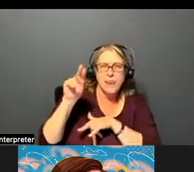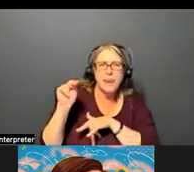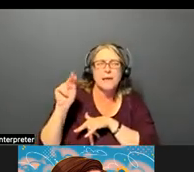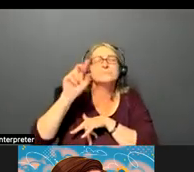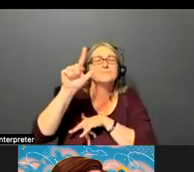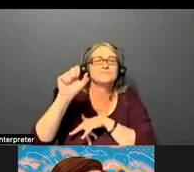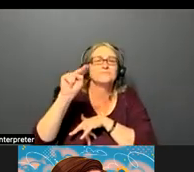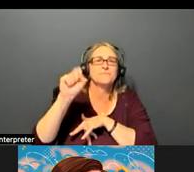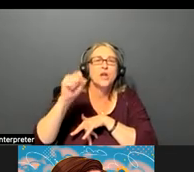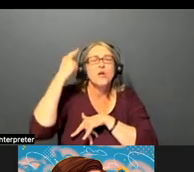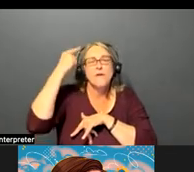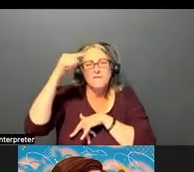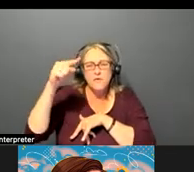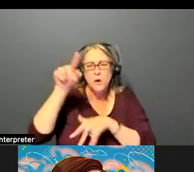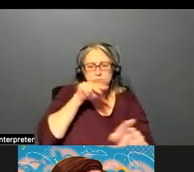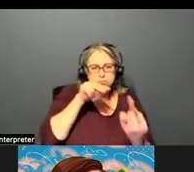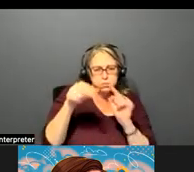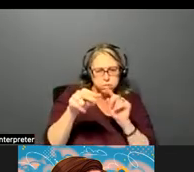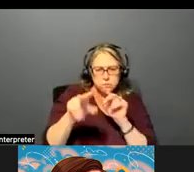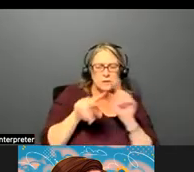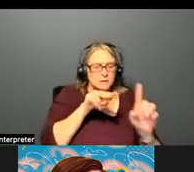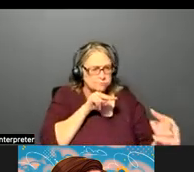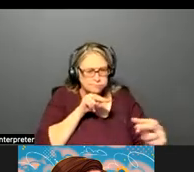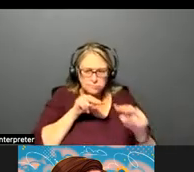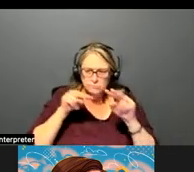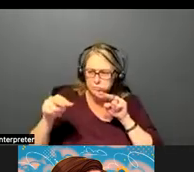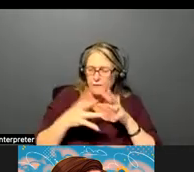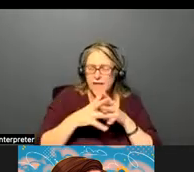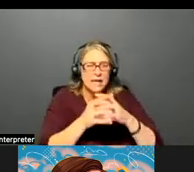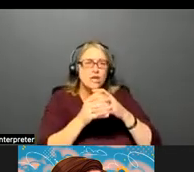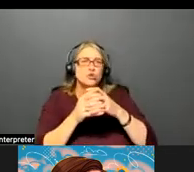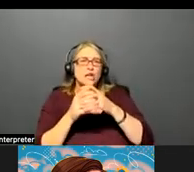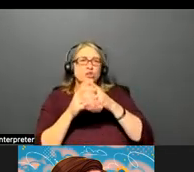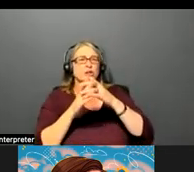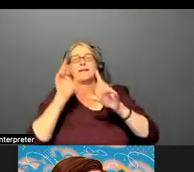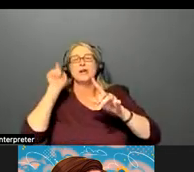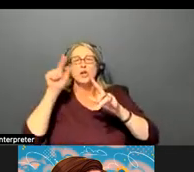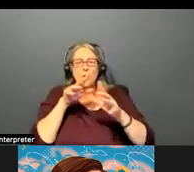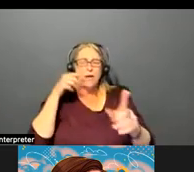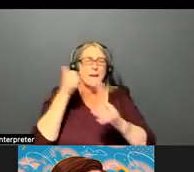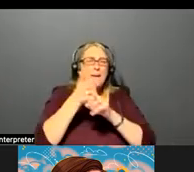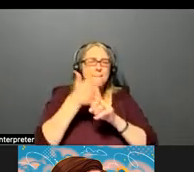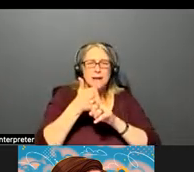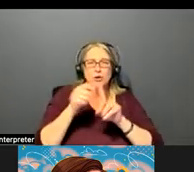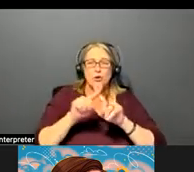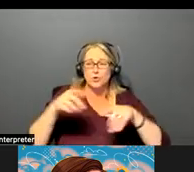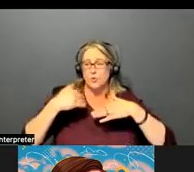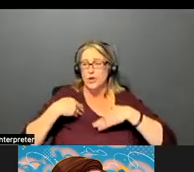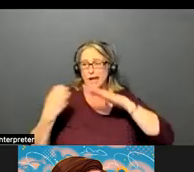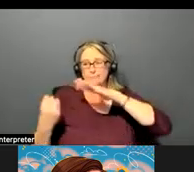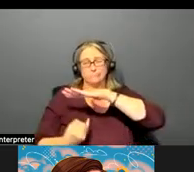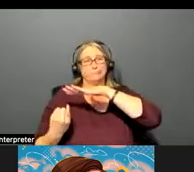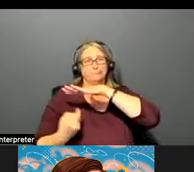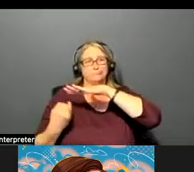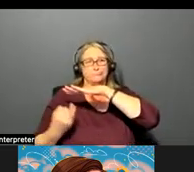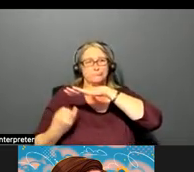point will somehow overlap with the framework of intersectionality. Why? Because we don't live lives in compartmentalization